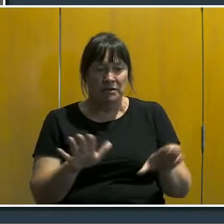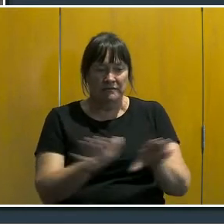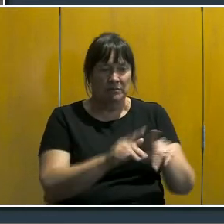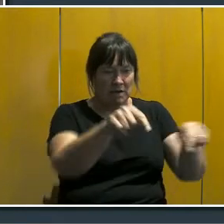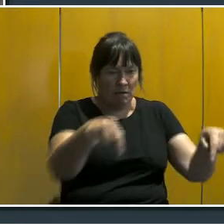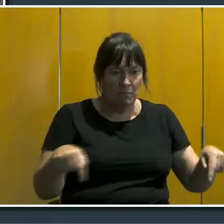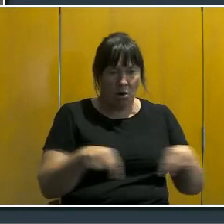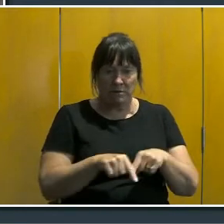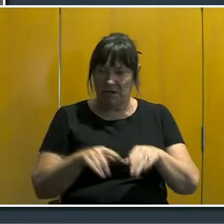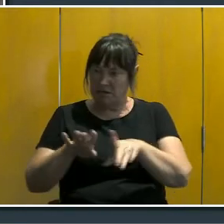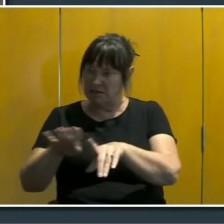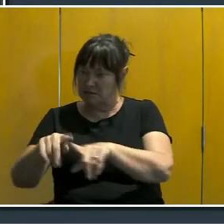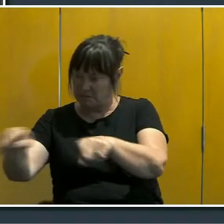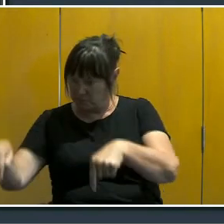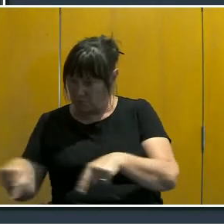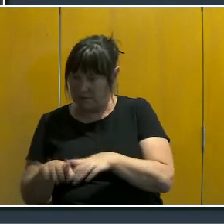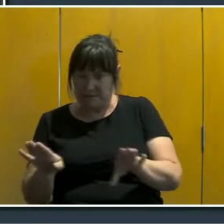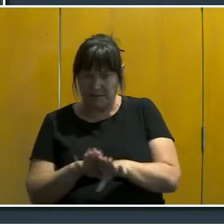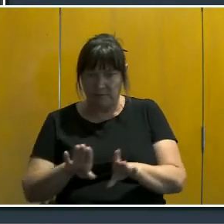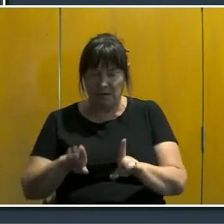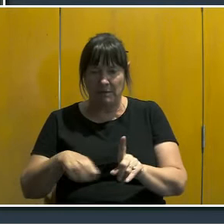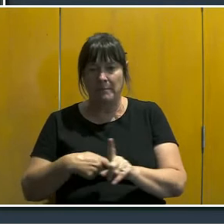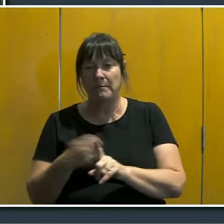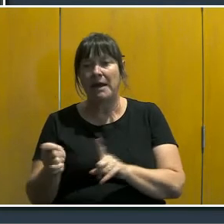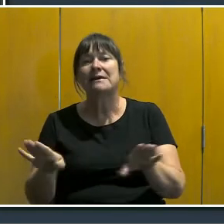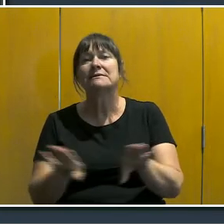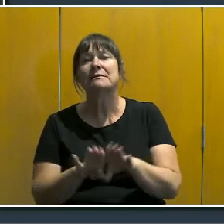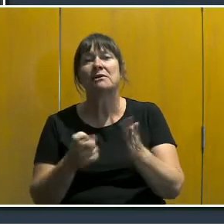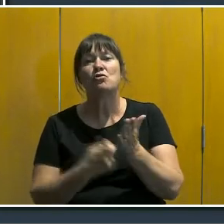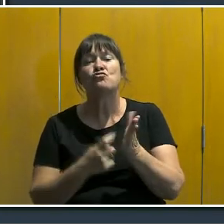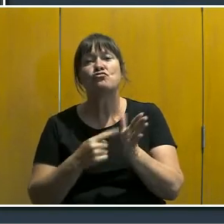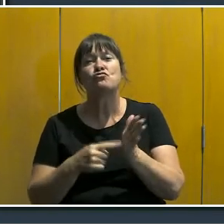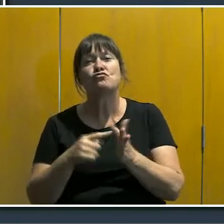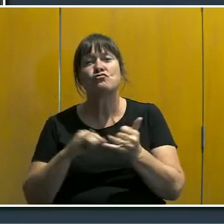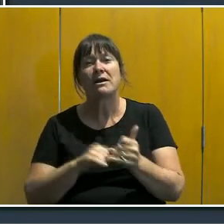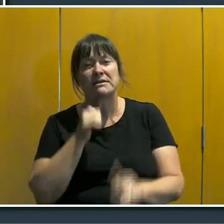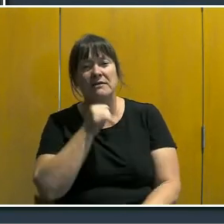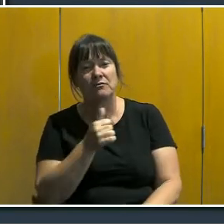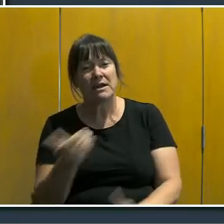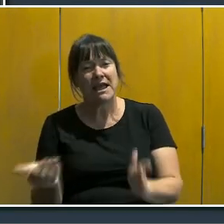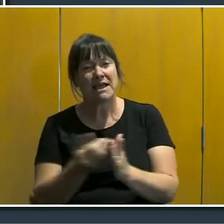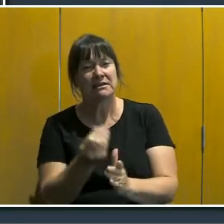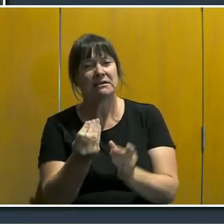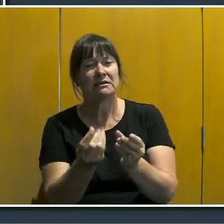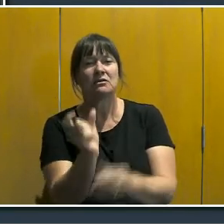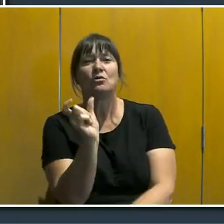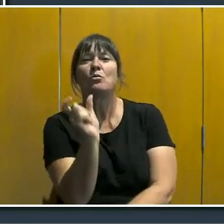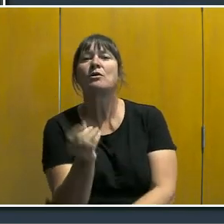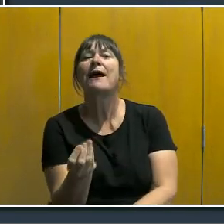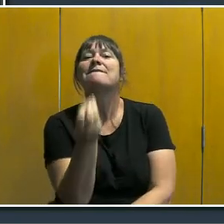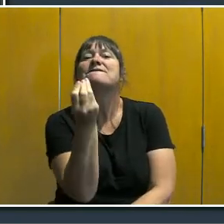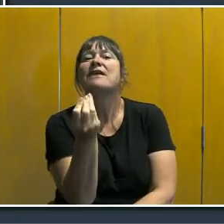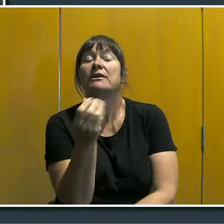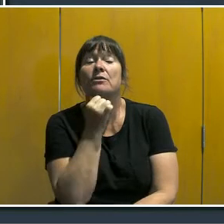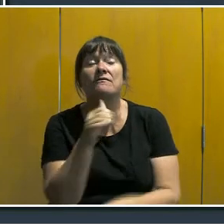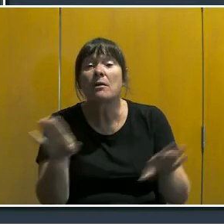rates. I'm interested, if we added the word value in there, does that change it for you? So if we had similar value